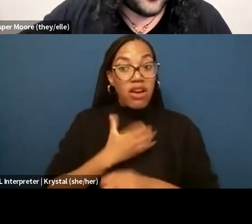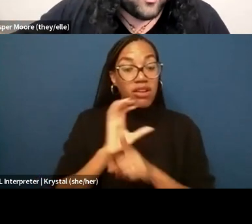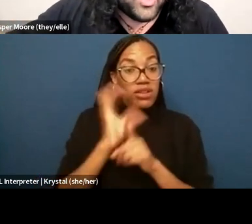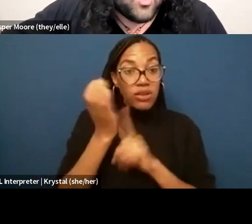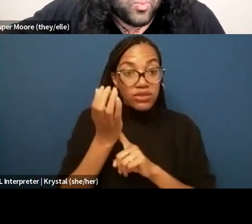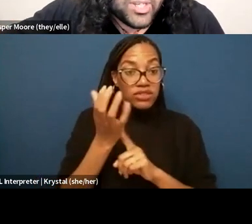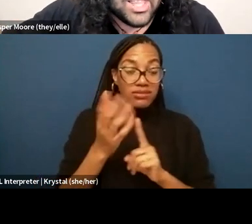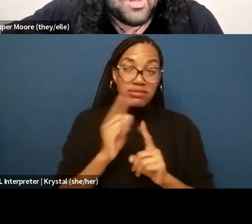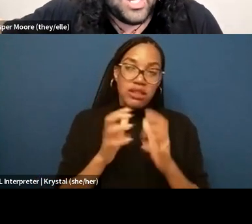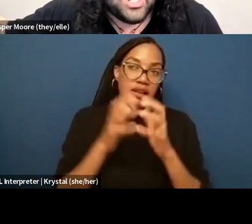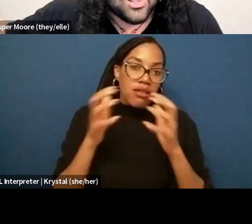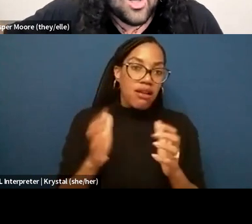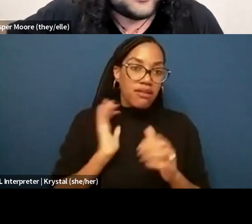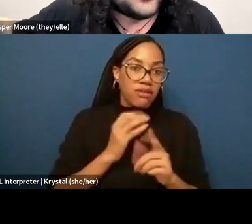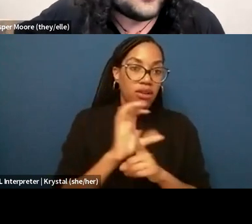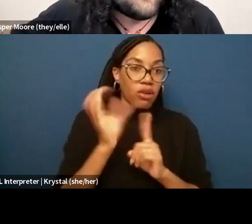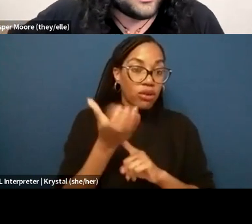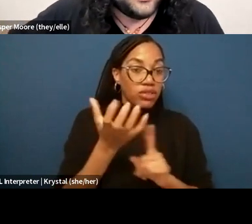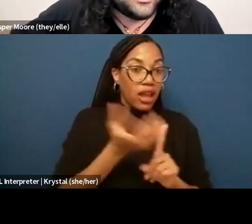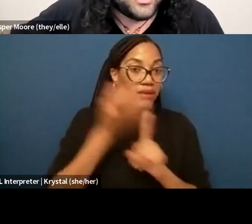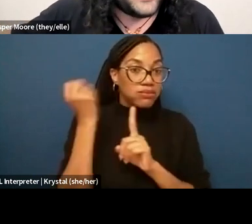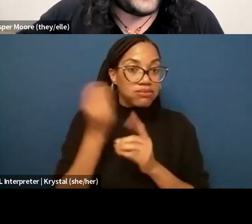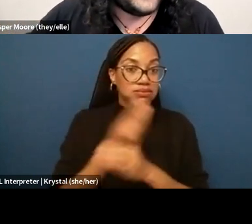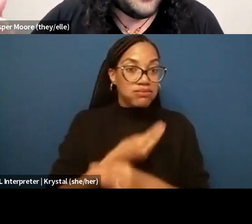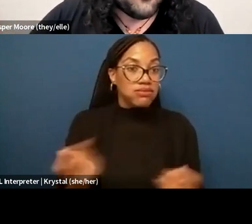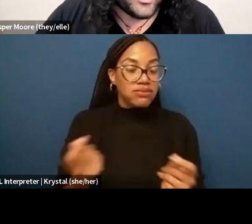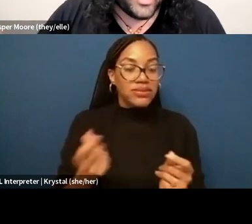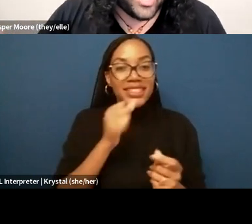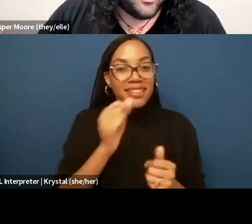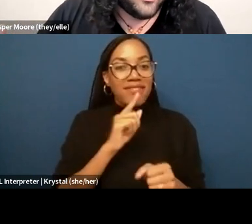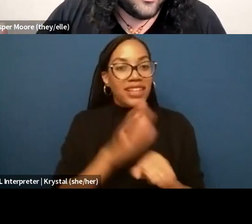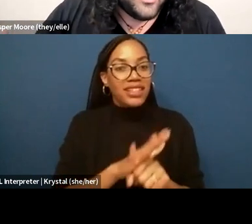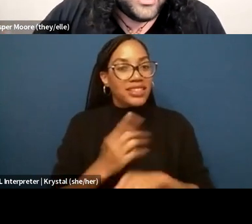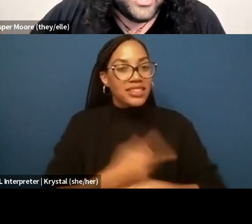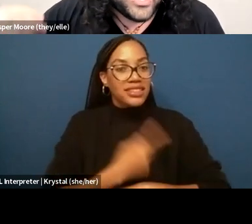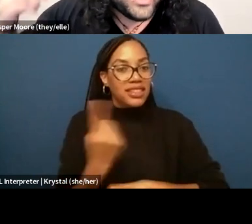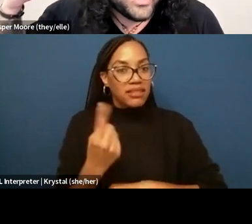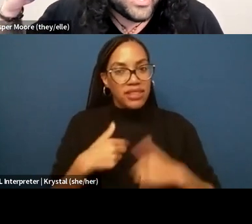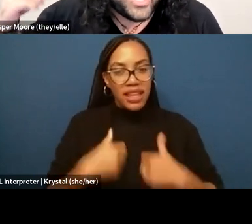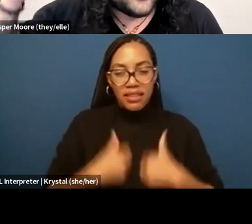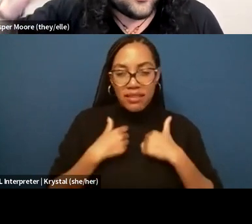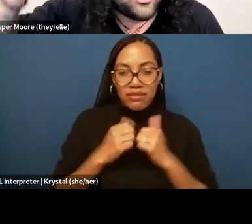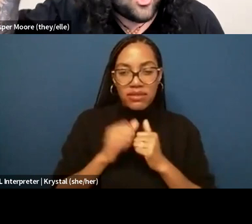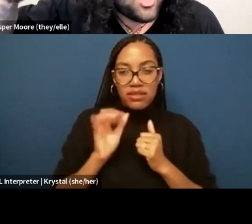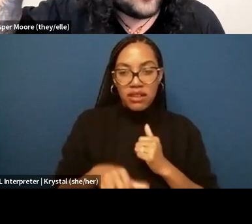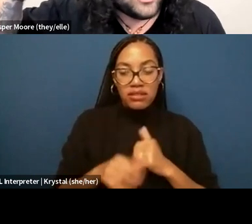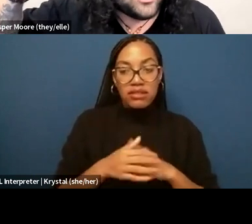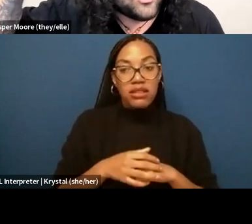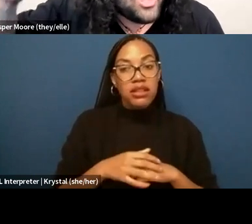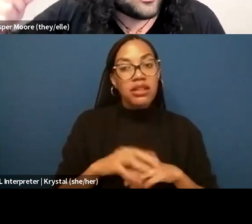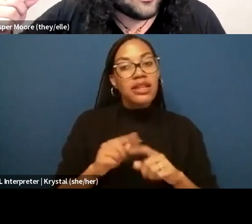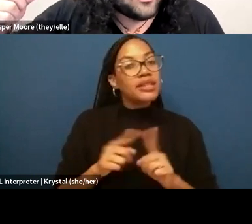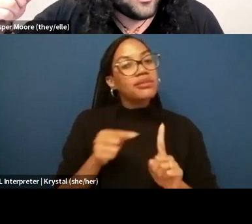lot of it what was eliminated and lost and isn't validated today. And I live with that. Yet that is not